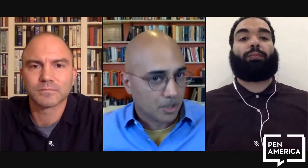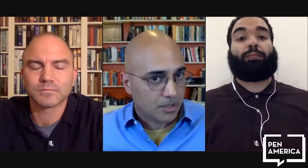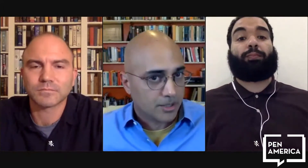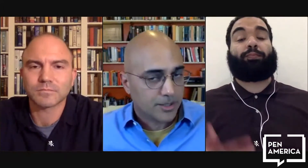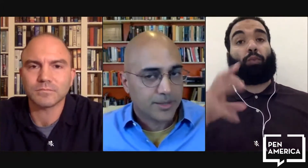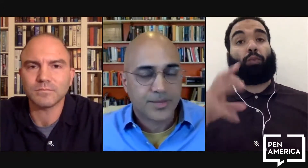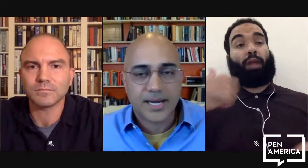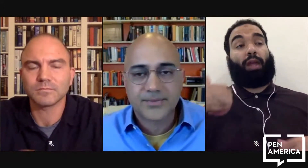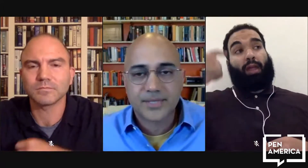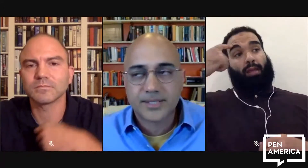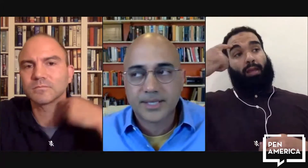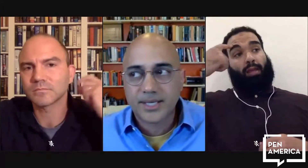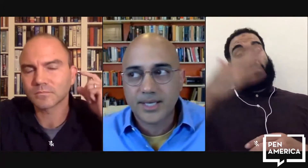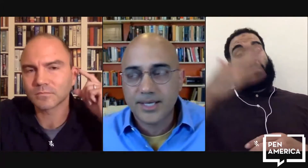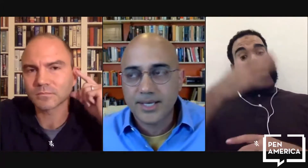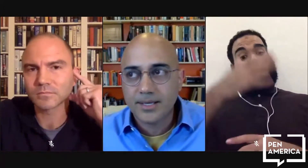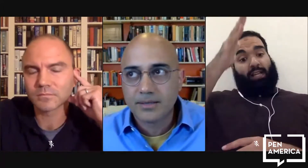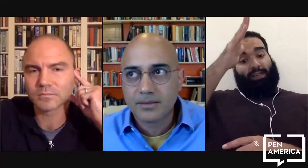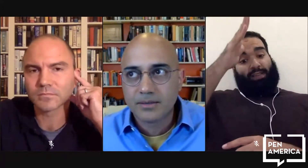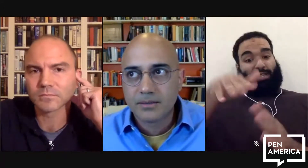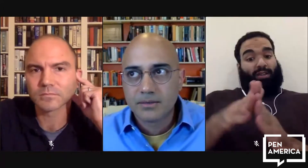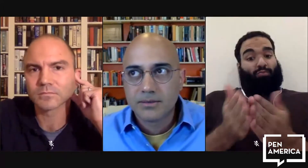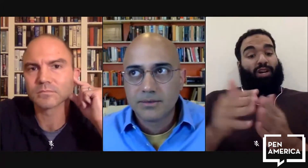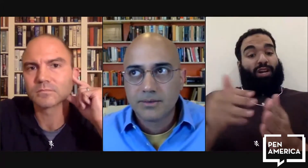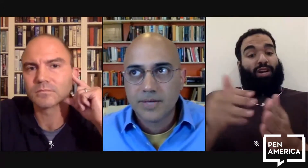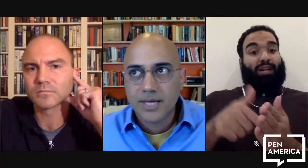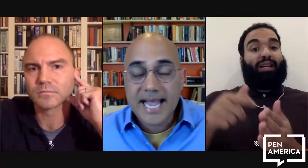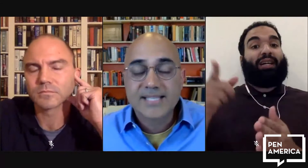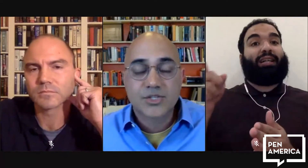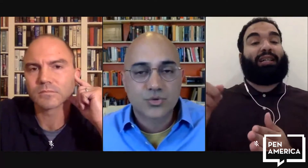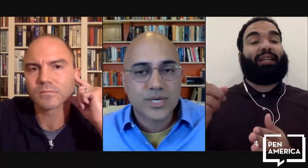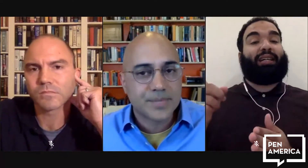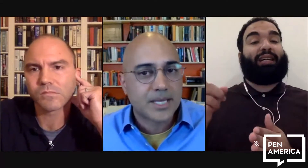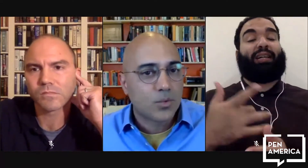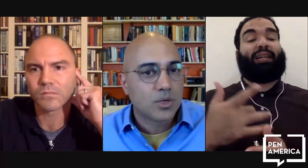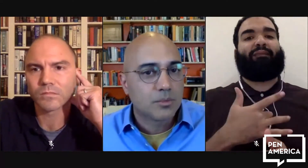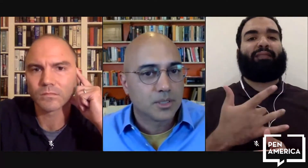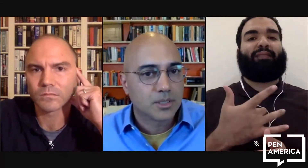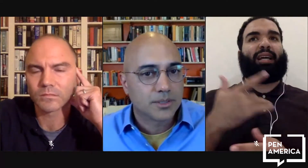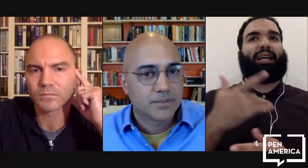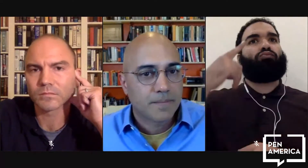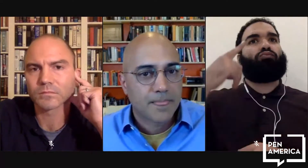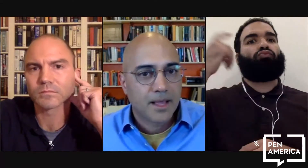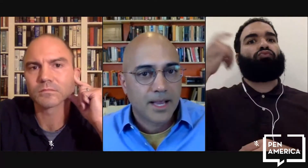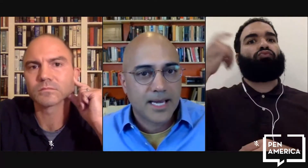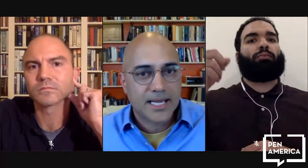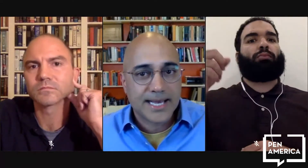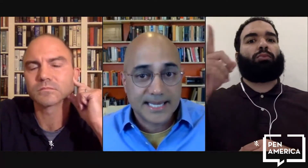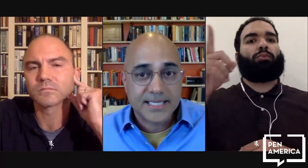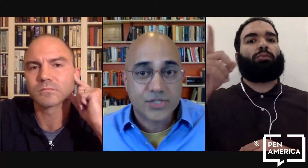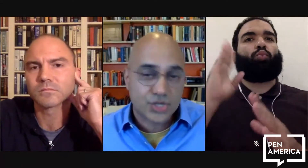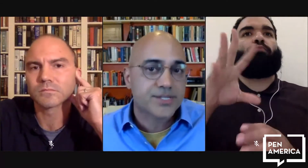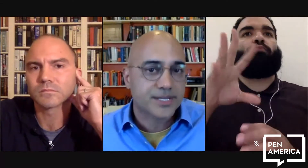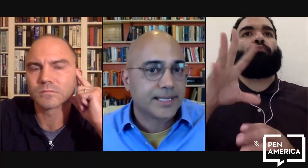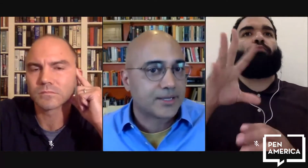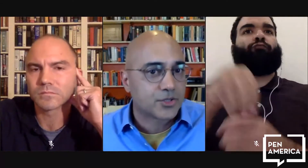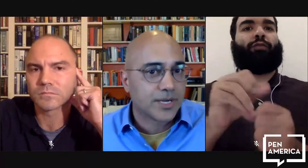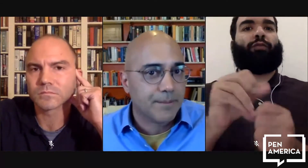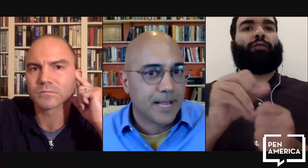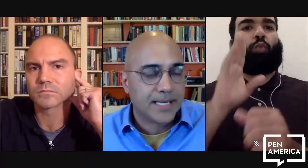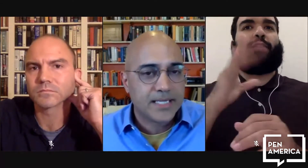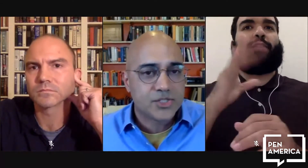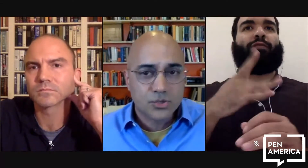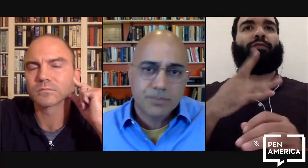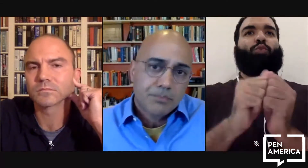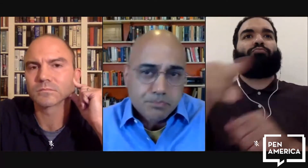in the book, that I think that he has a dream that he will belong, and he is chasing that dream,